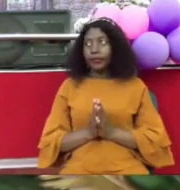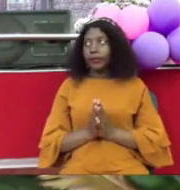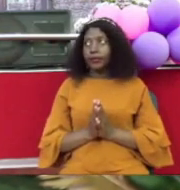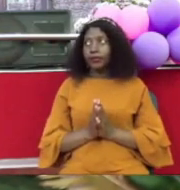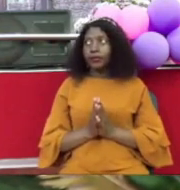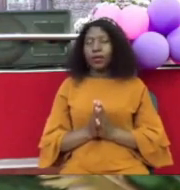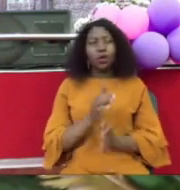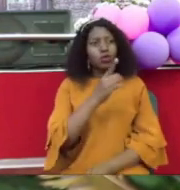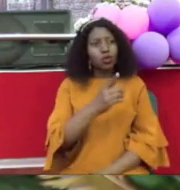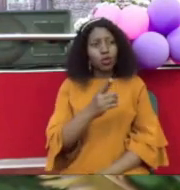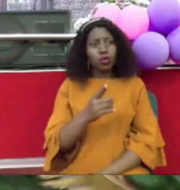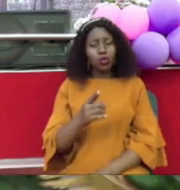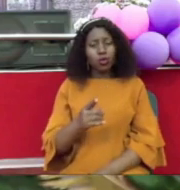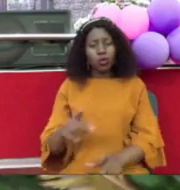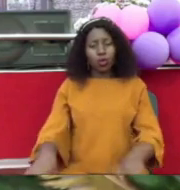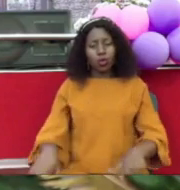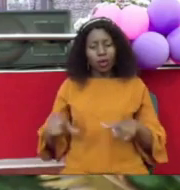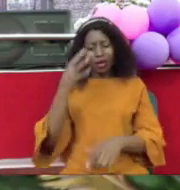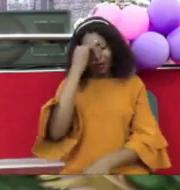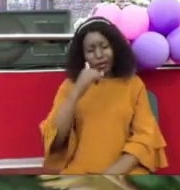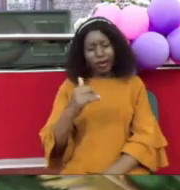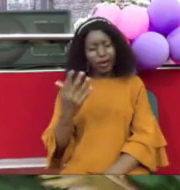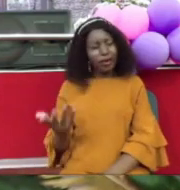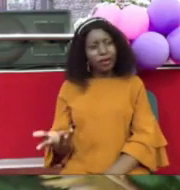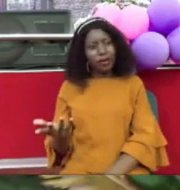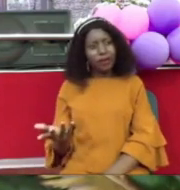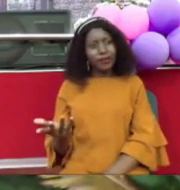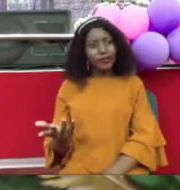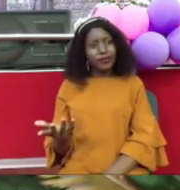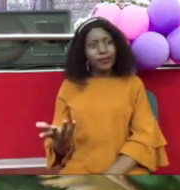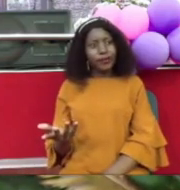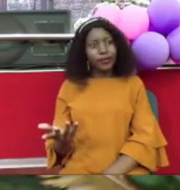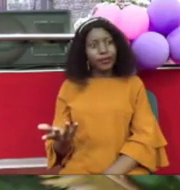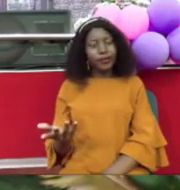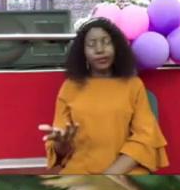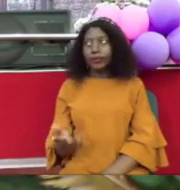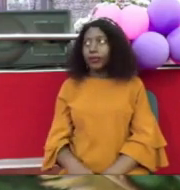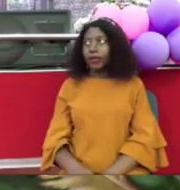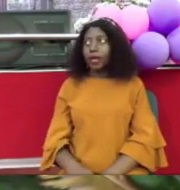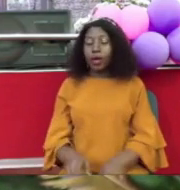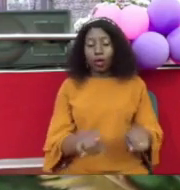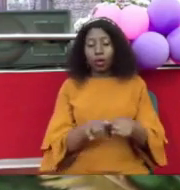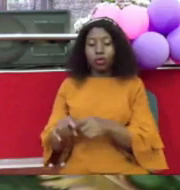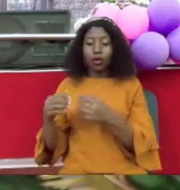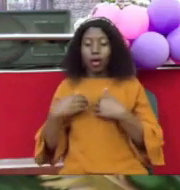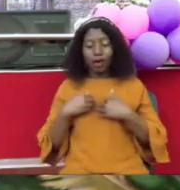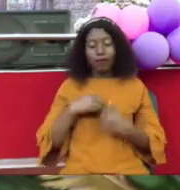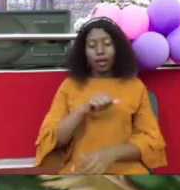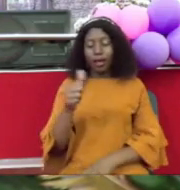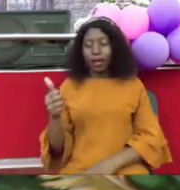do you exist? Mbona unaishi? Mbona wewe uko? Or another definition says the